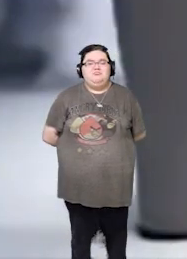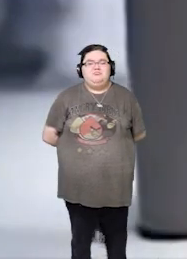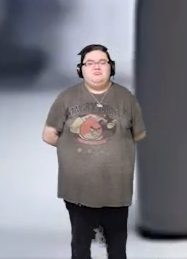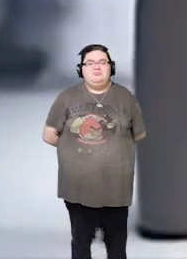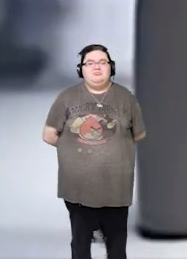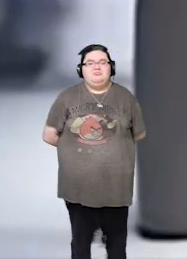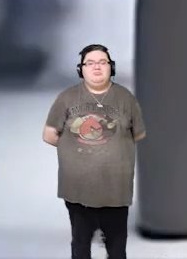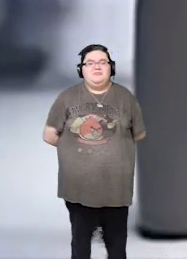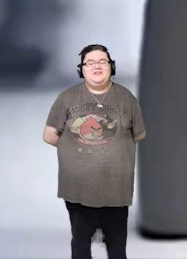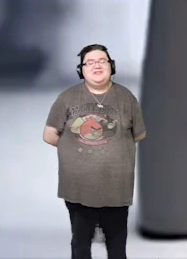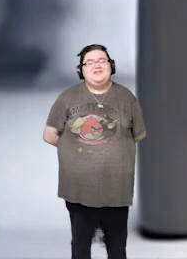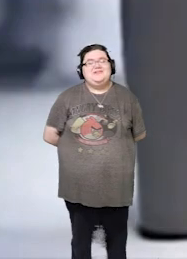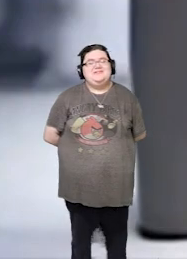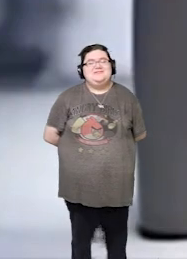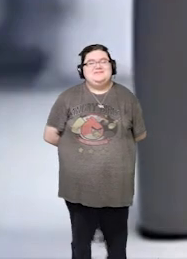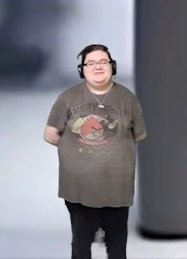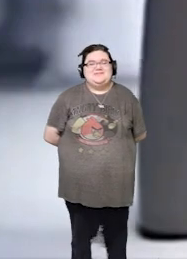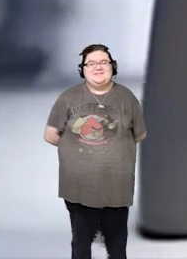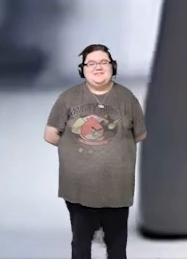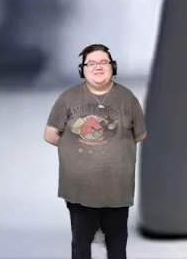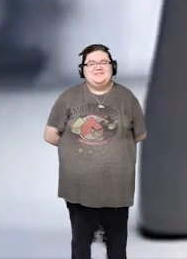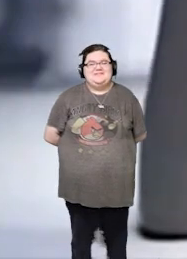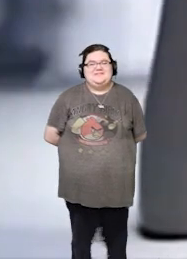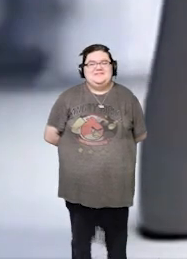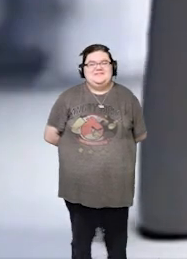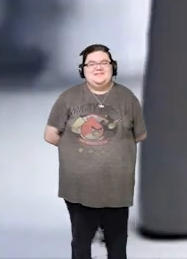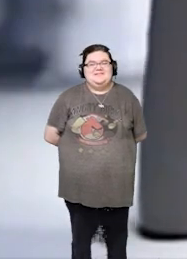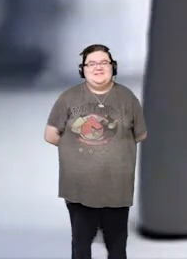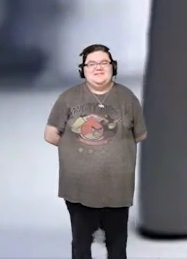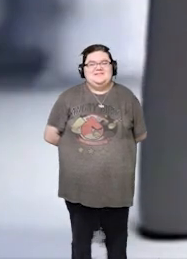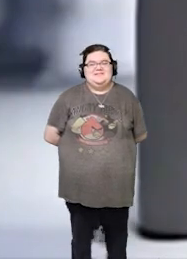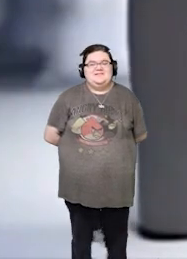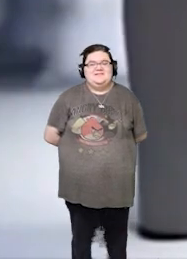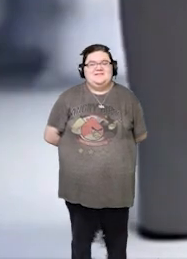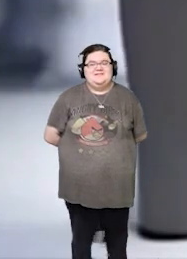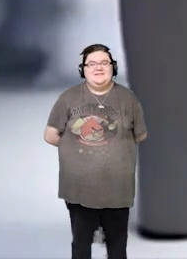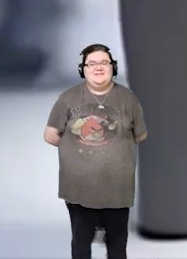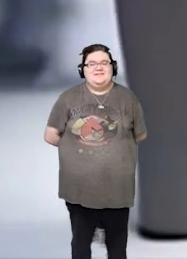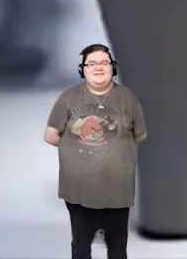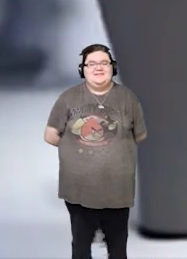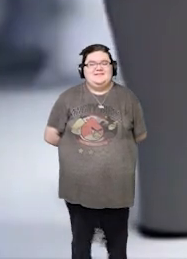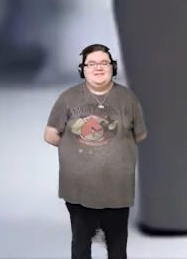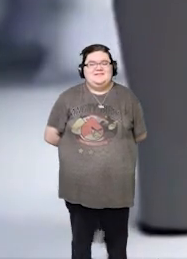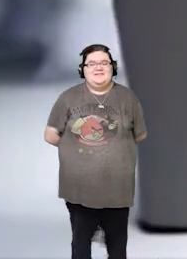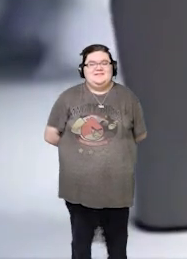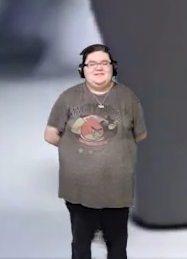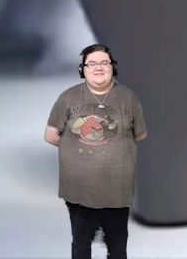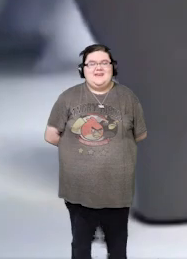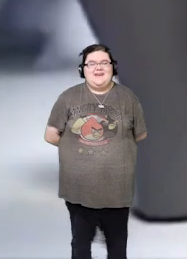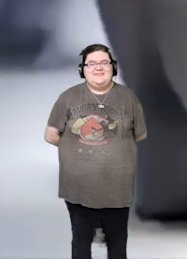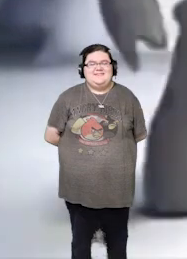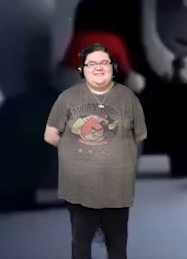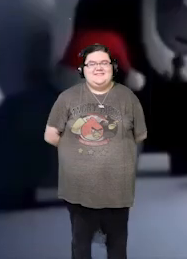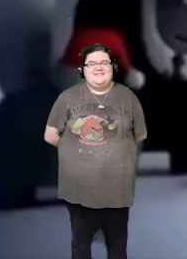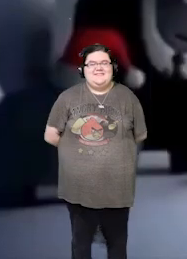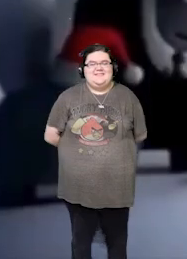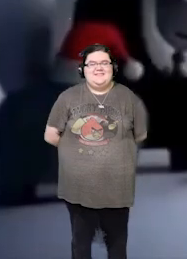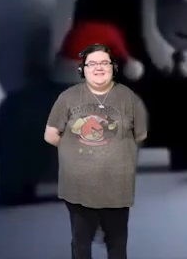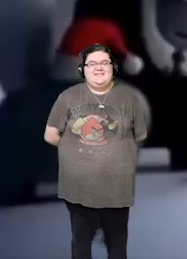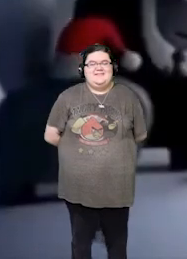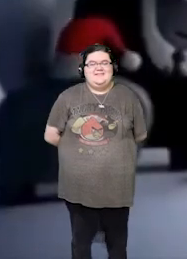Yeah, no, it's an animation. Oh. Aww. Oh, I love him. He's cute. That's a talent. Using lighters is hard. Don't snooze the end. Yeah, he...